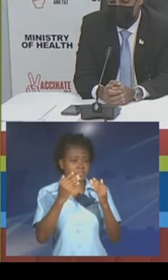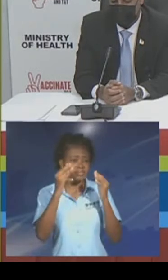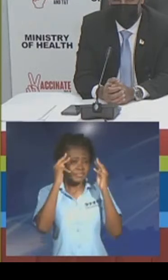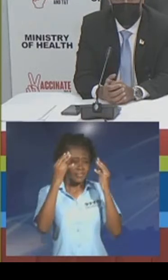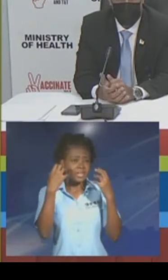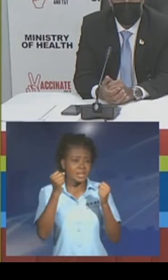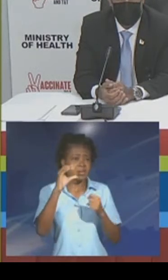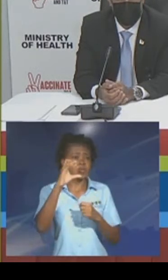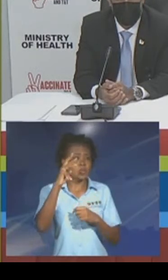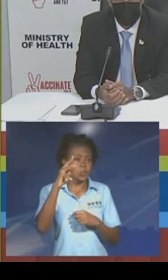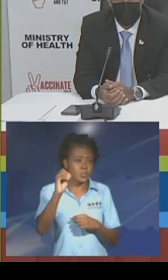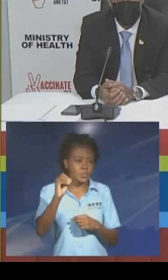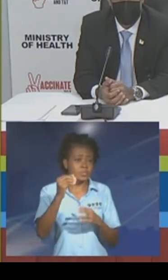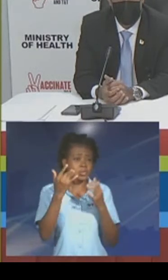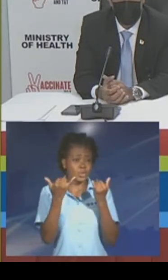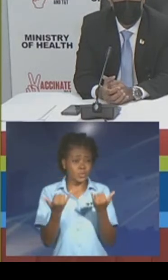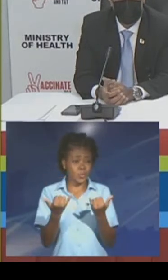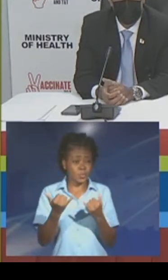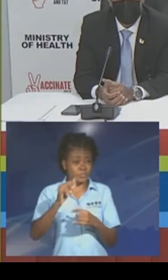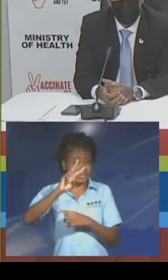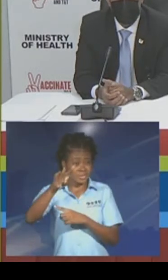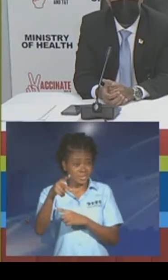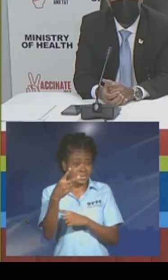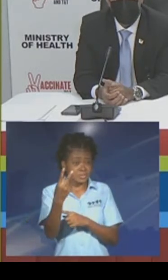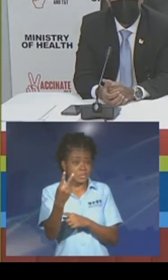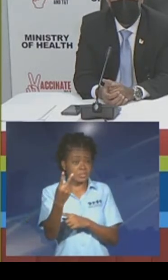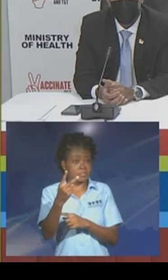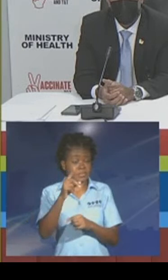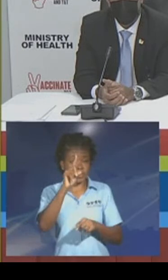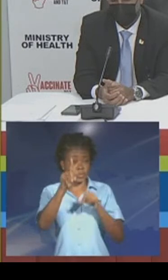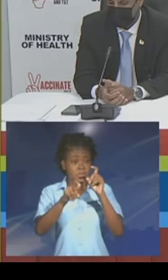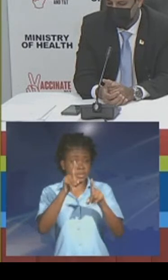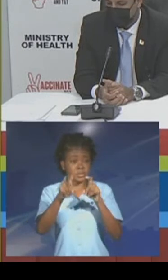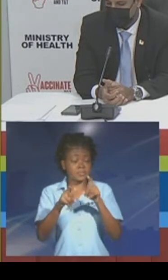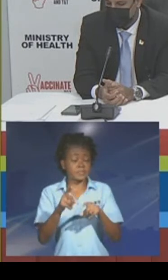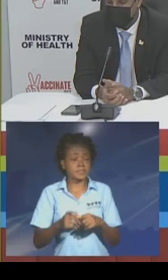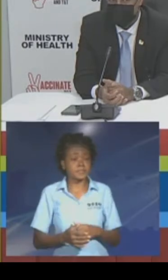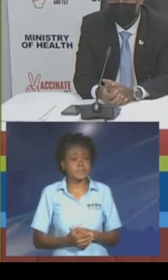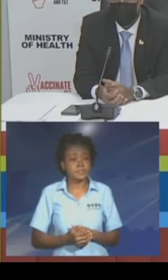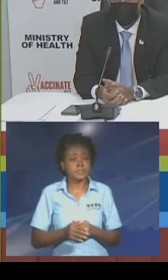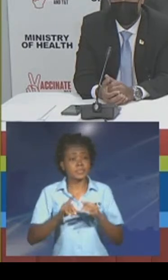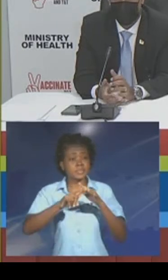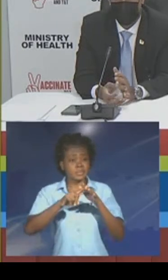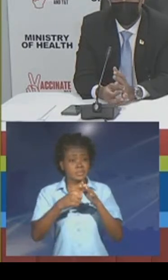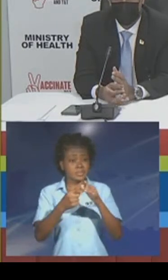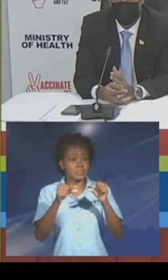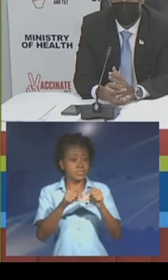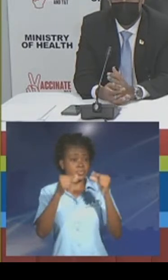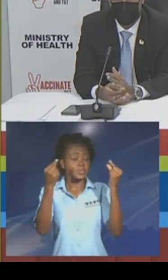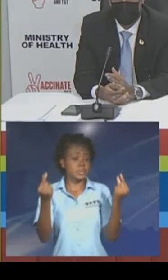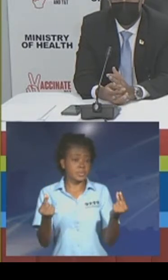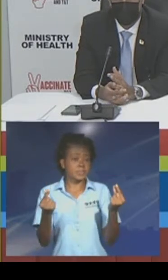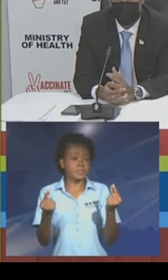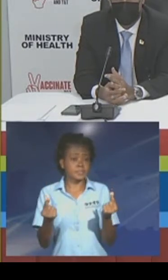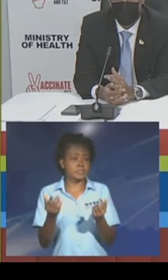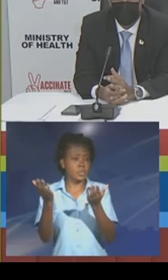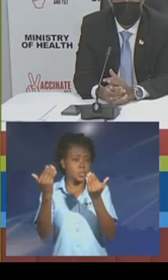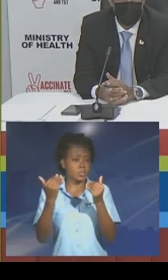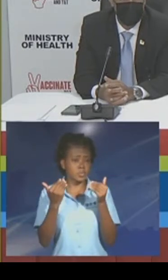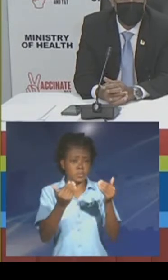now move into the second round of questioning, and we'll begin with Guardian Media Limited.